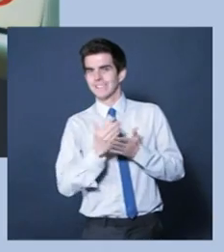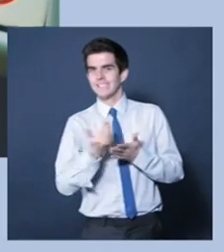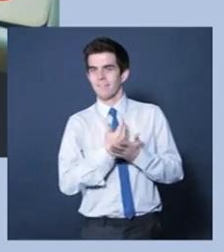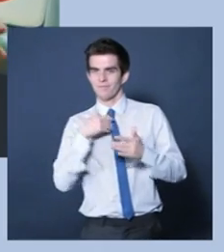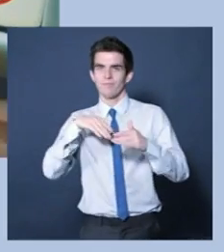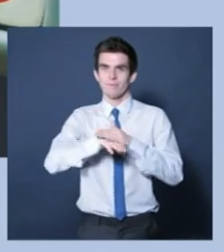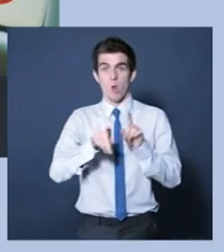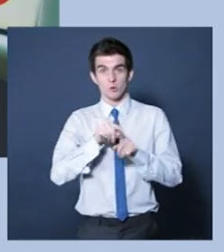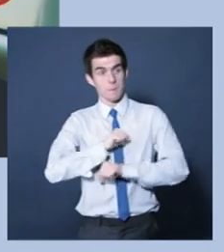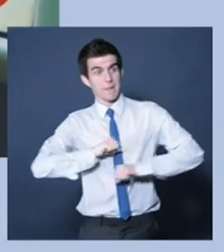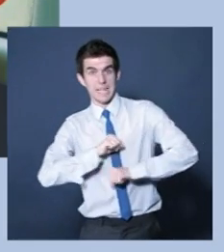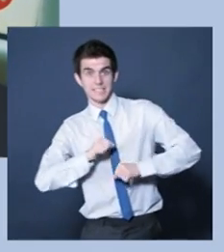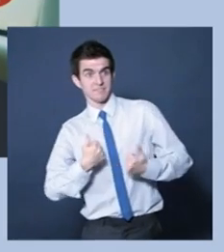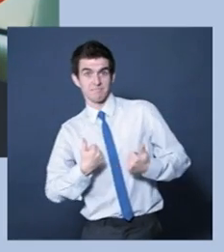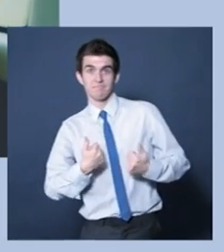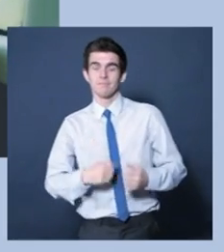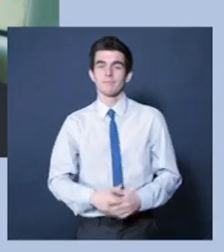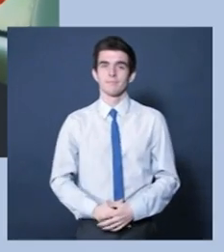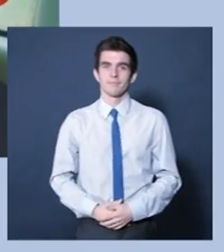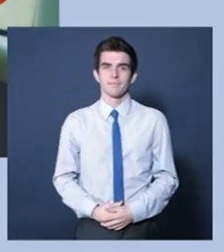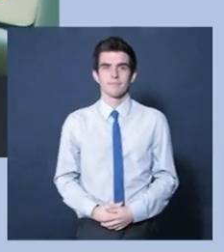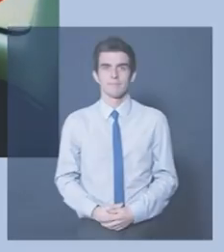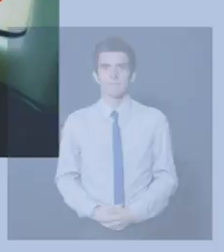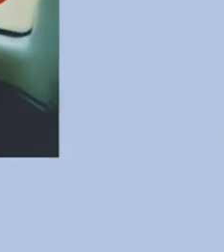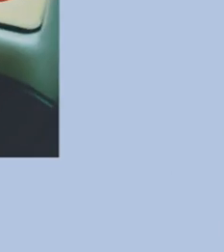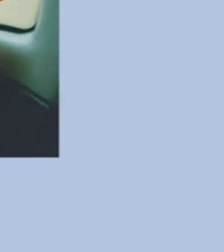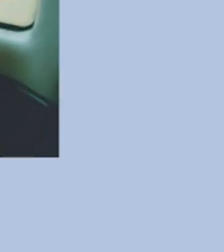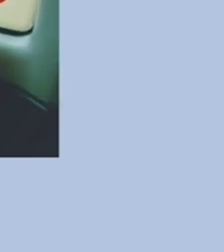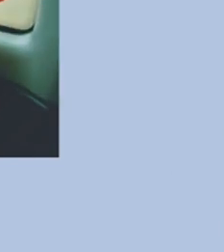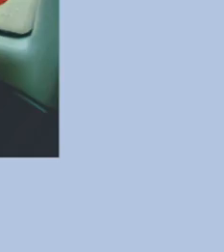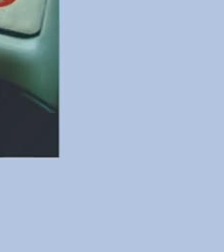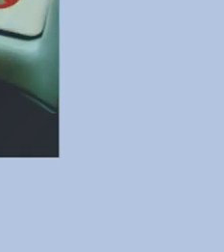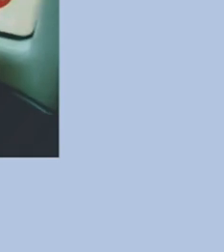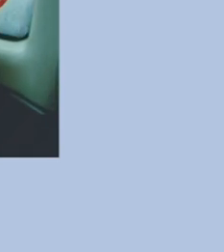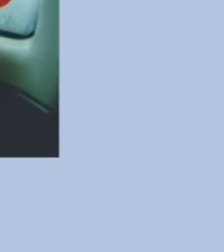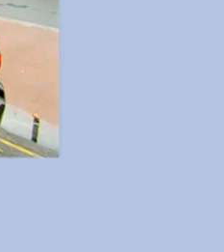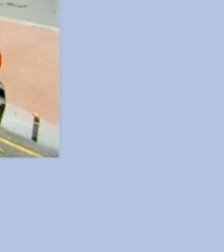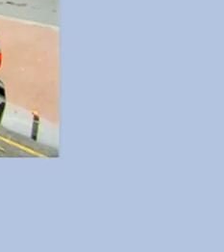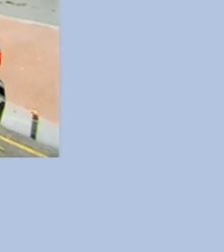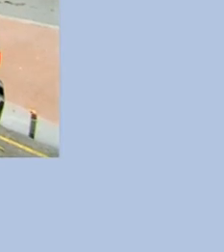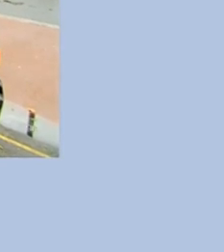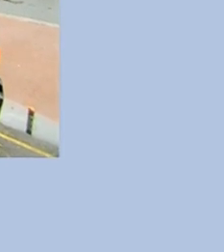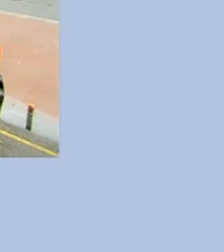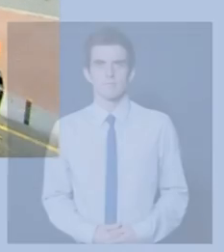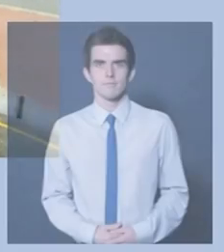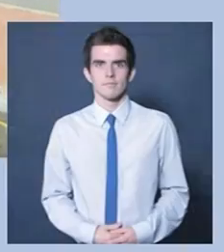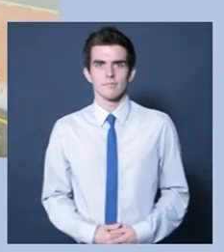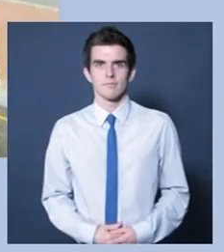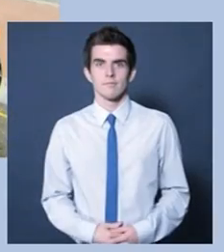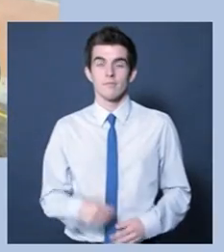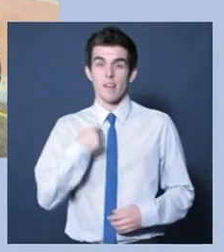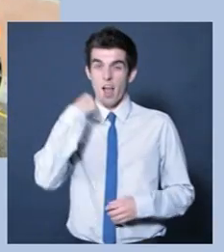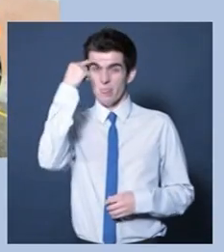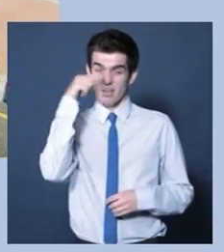phoned, that you're going to be able to get your chair in safely and that there'll be space for you inside. I think standards are useful